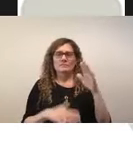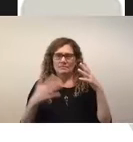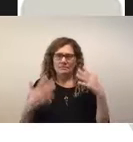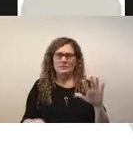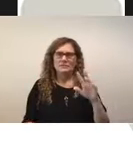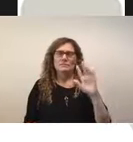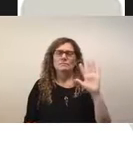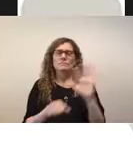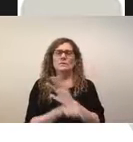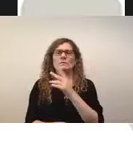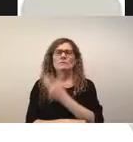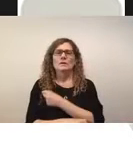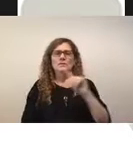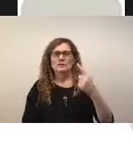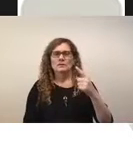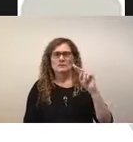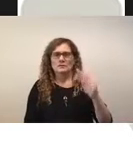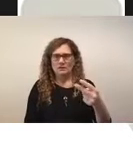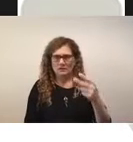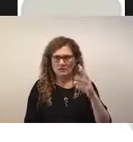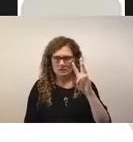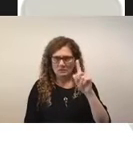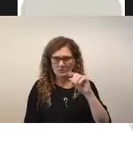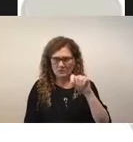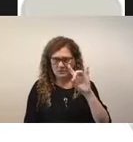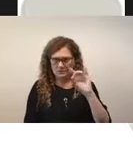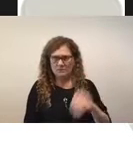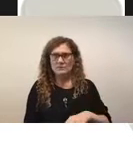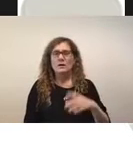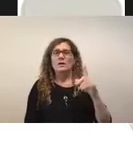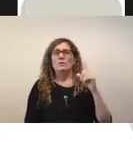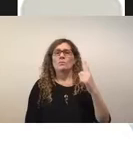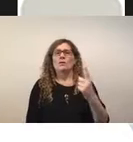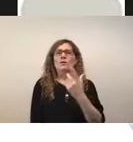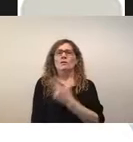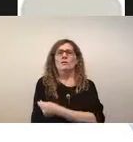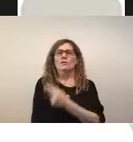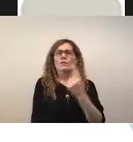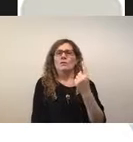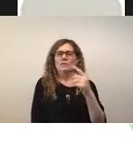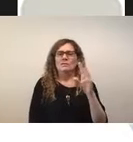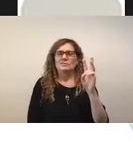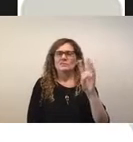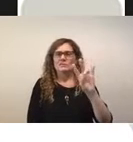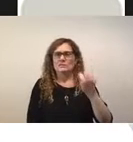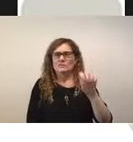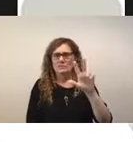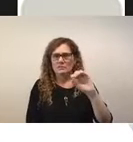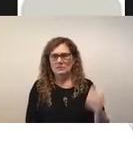67.3% of adults have received at least one dose, and 41.1% are fully vaccinated with a booster